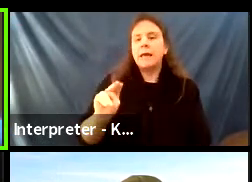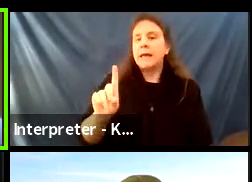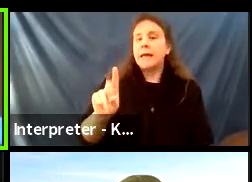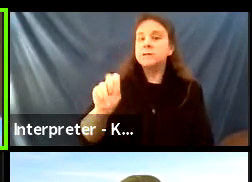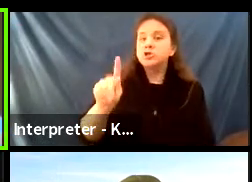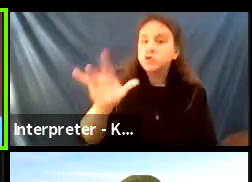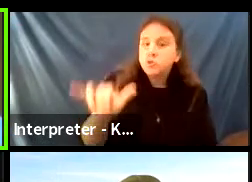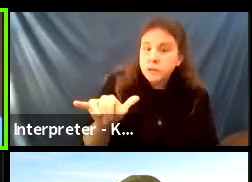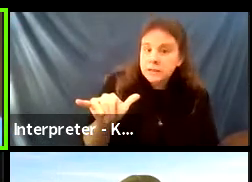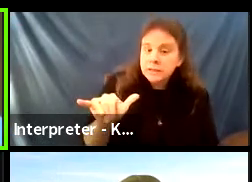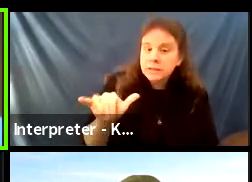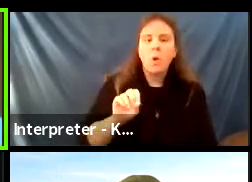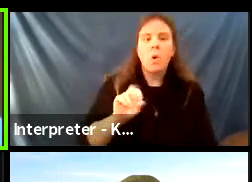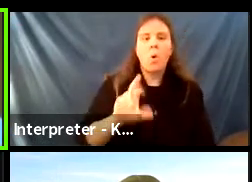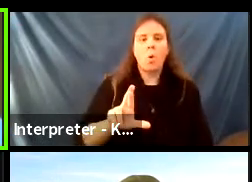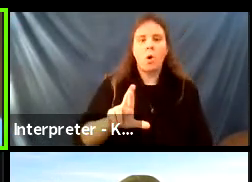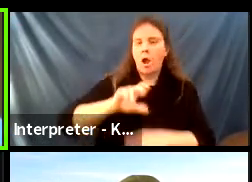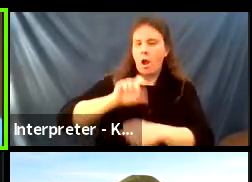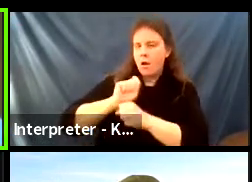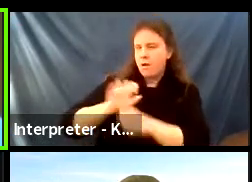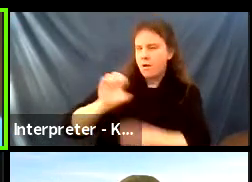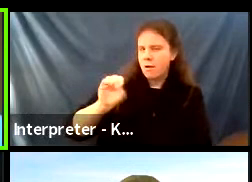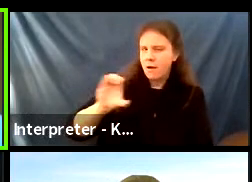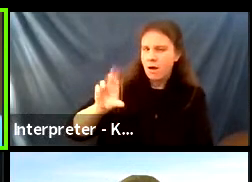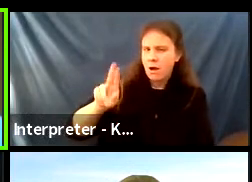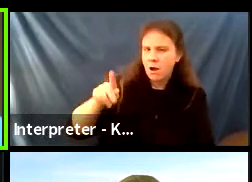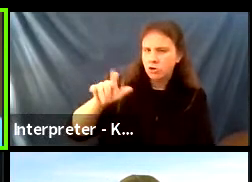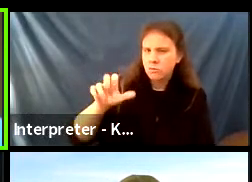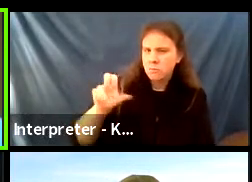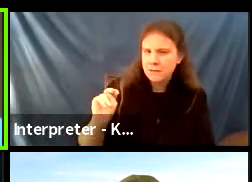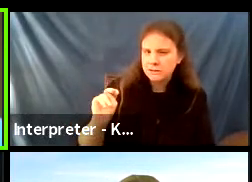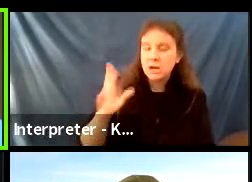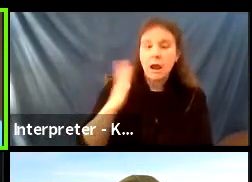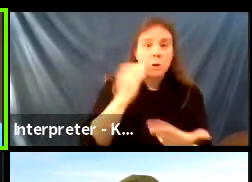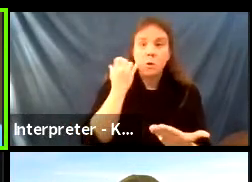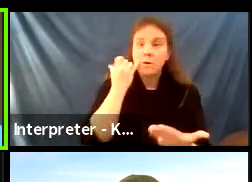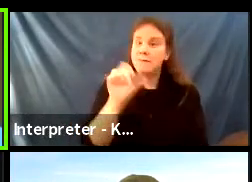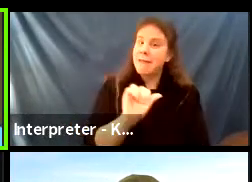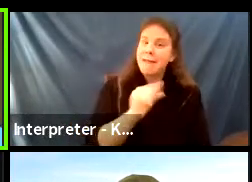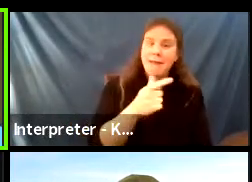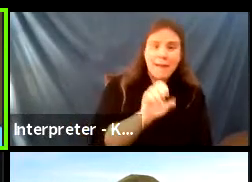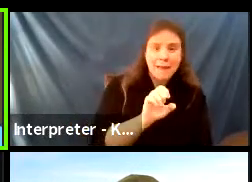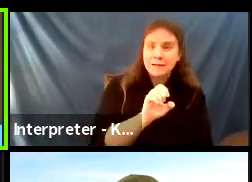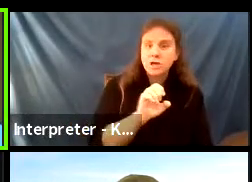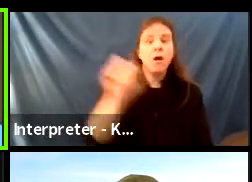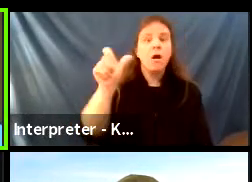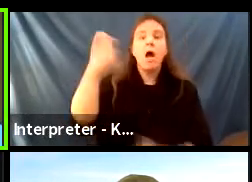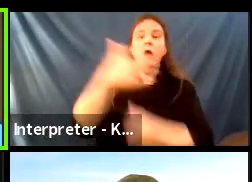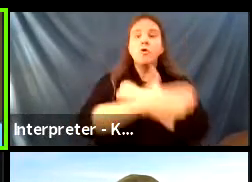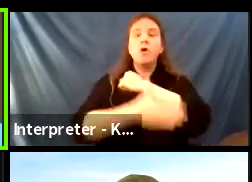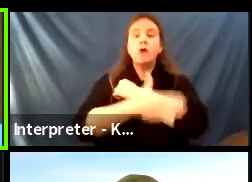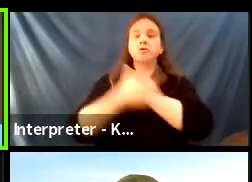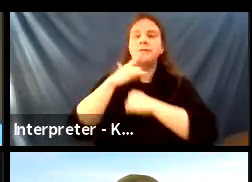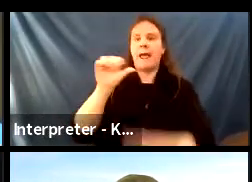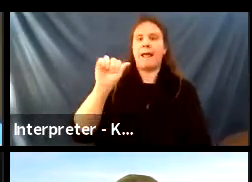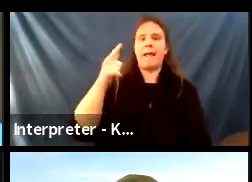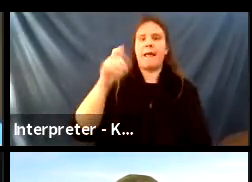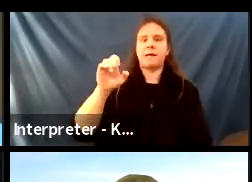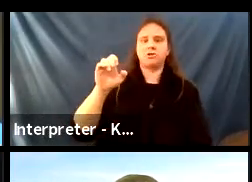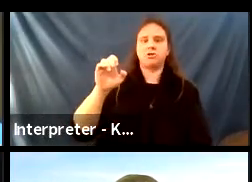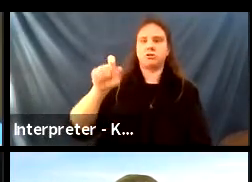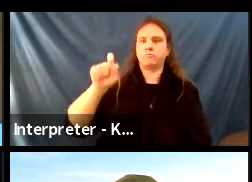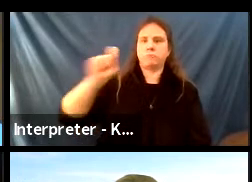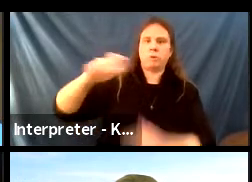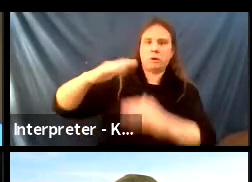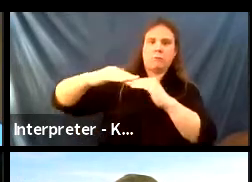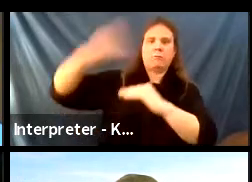big categories. I don't know if we can do it right. And so I don't know if it's age-based, like some other countries do, like anybody over X age gets it, which would